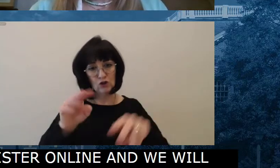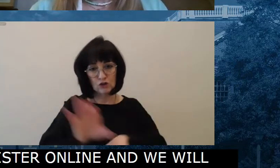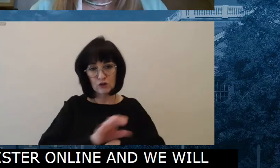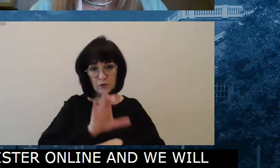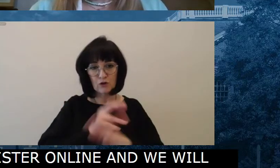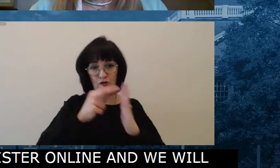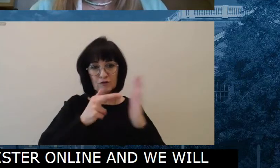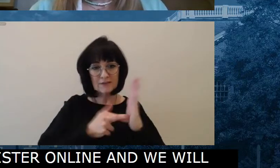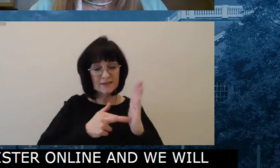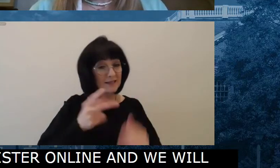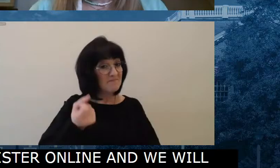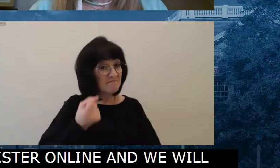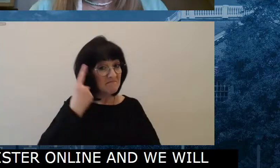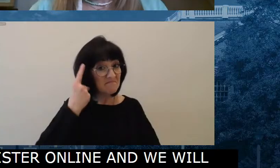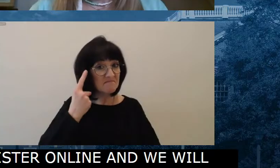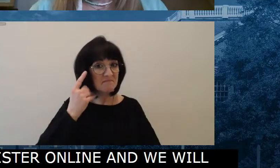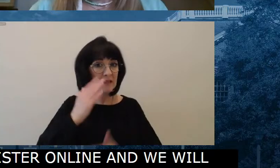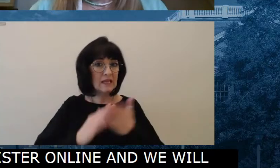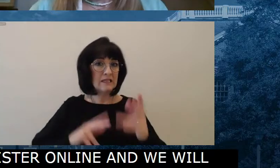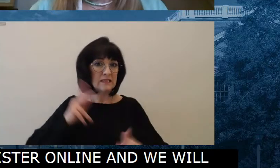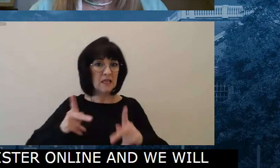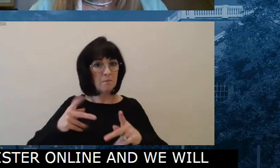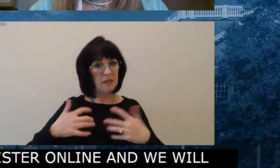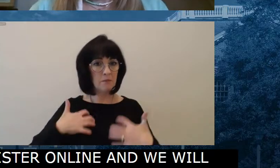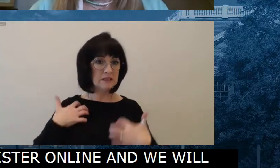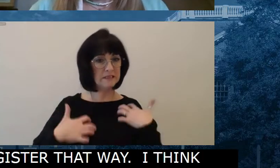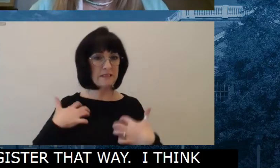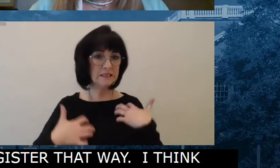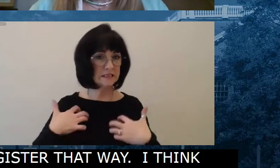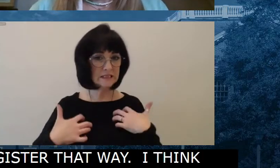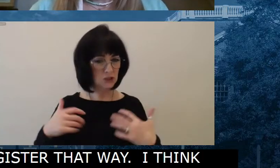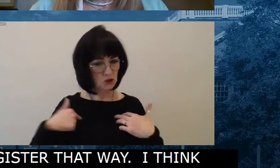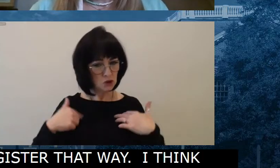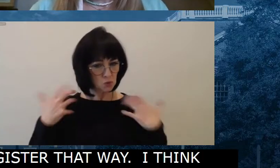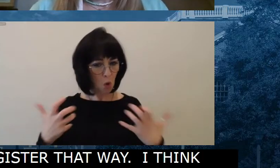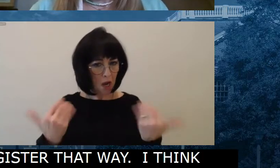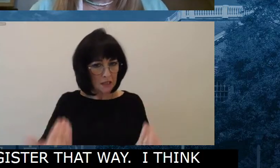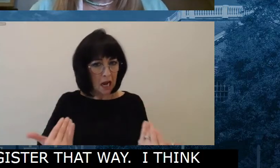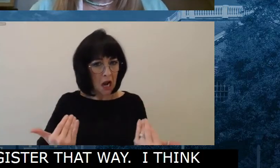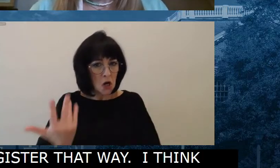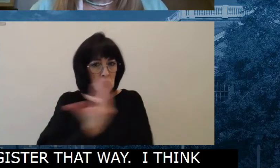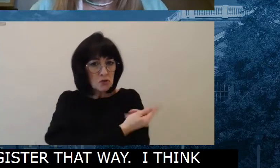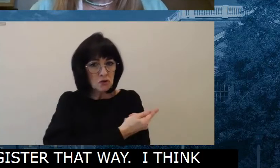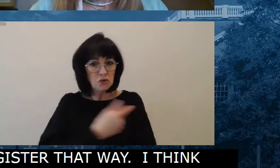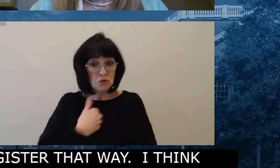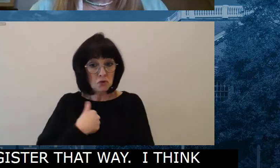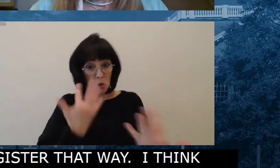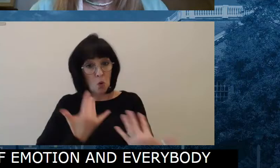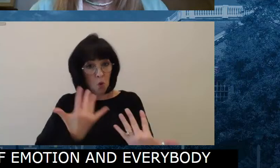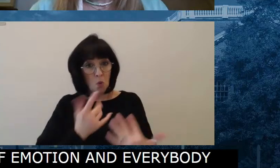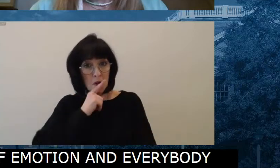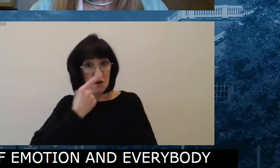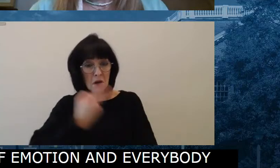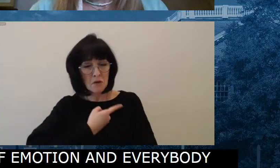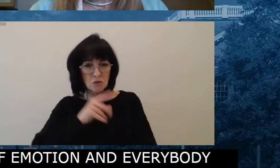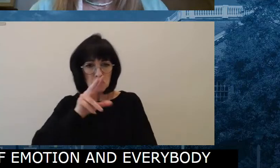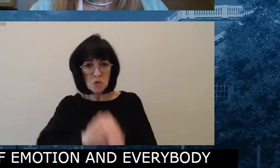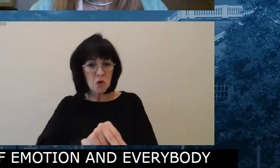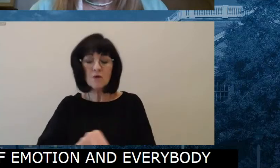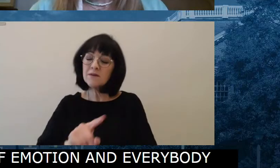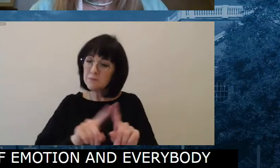emotion that everybody wants to get vaccinated yesterday, but we're still going to follow the direction from Dr. Tay and her team about who